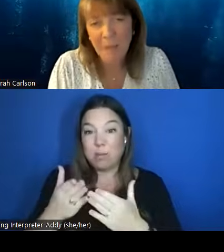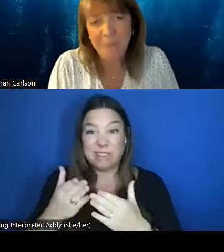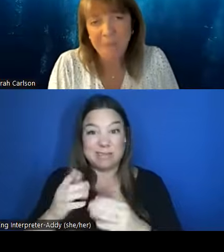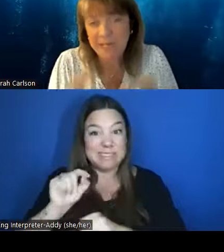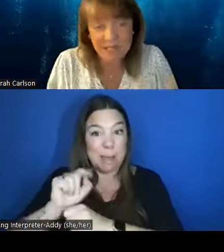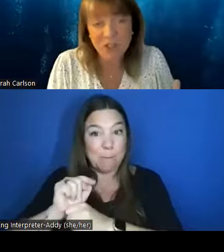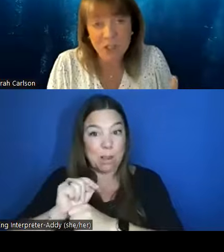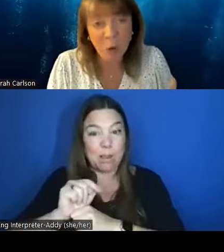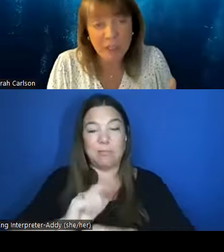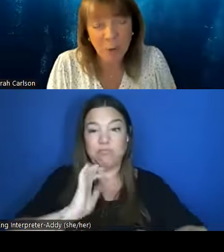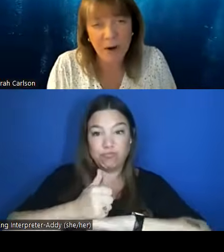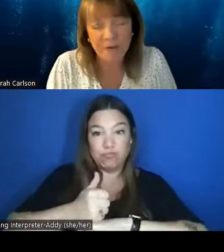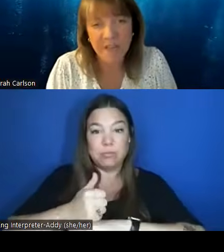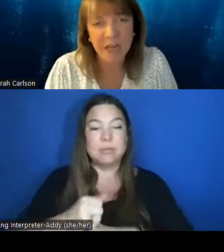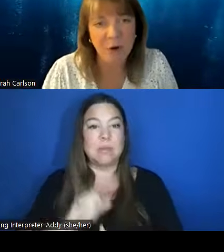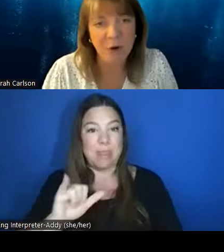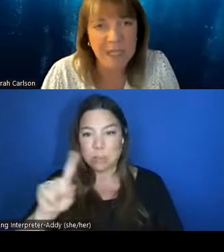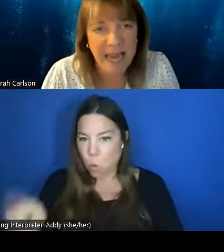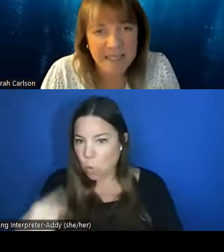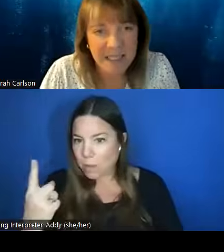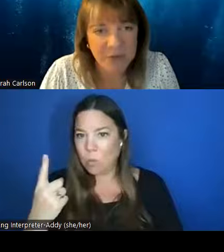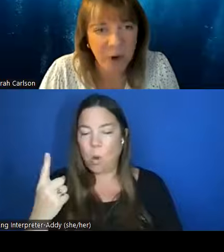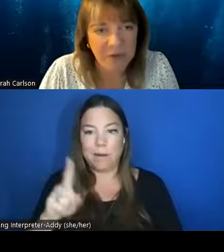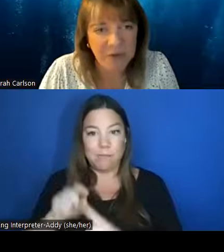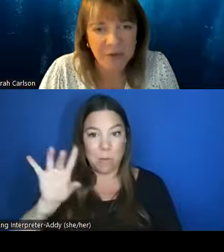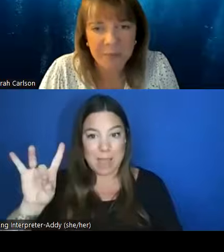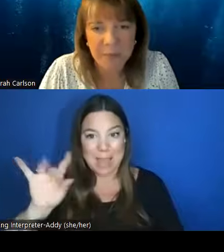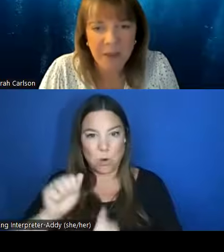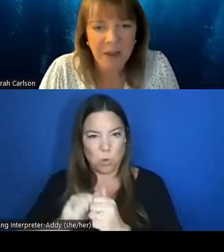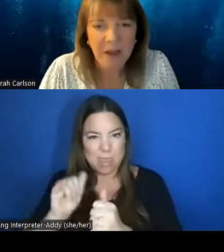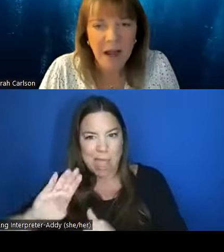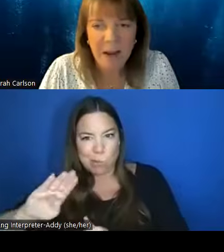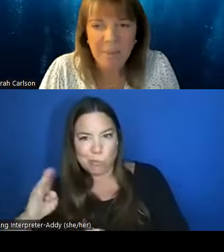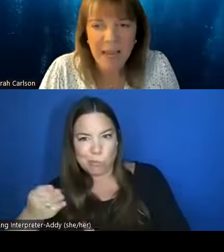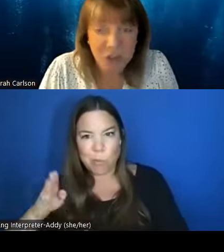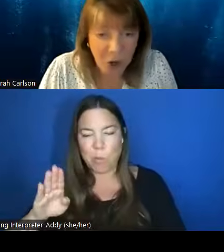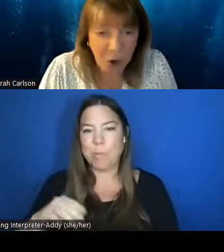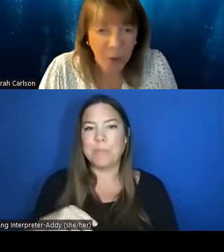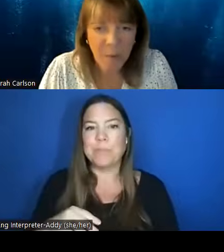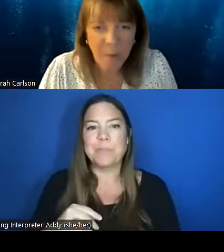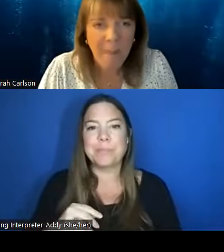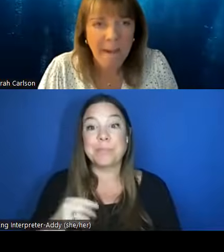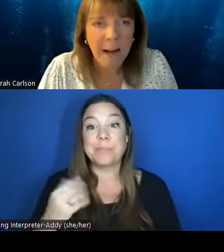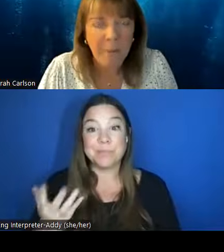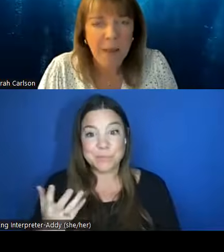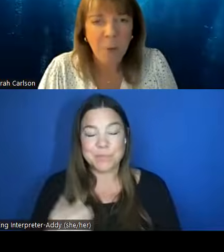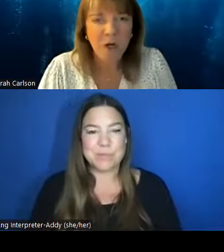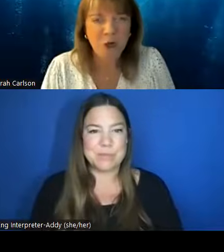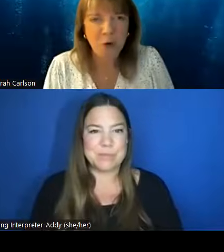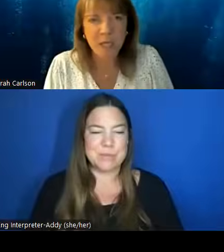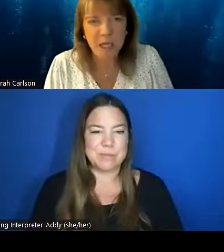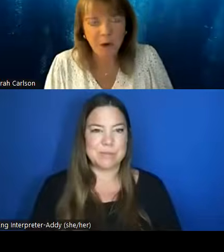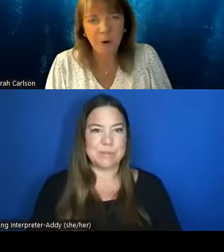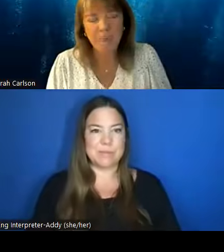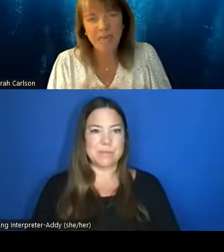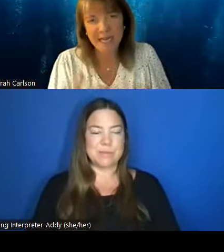because this is the only one of the 8 drums that has these bosses. And so I want to show